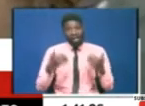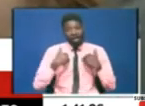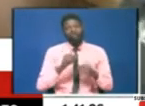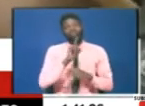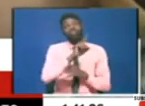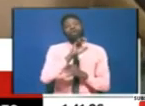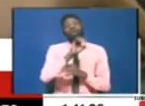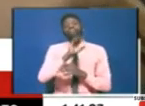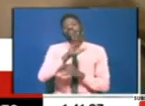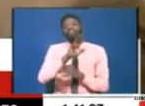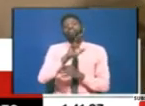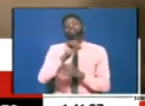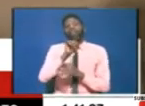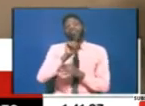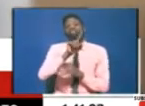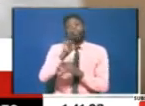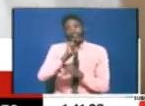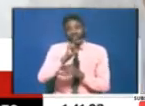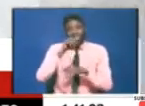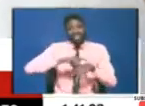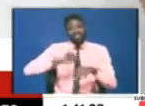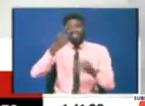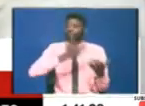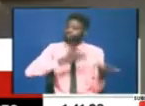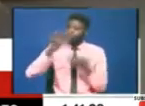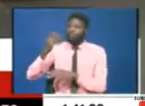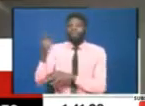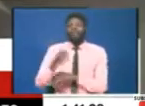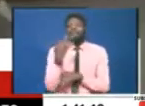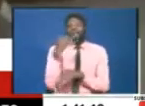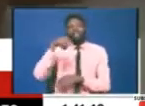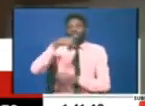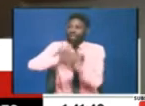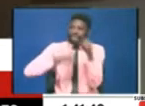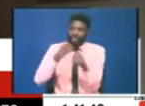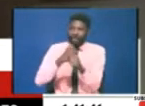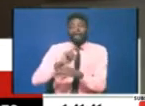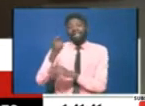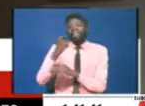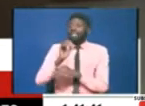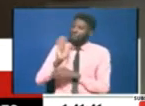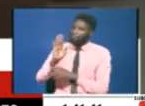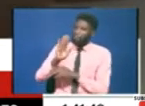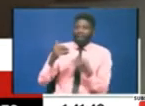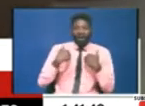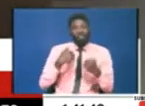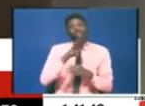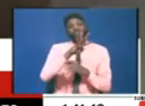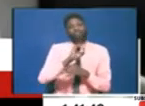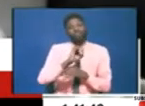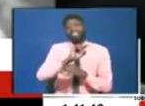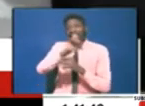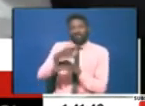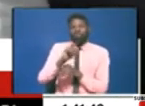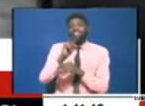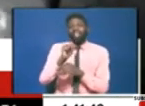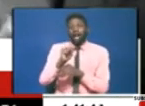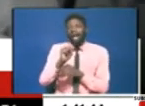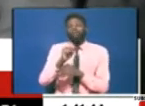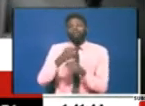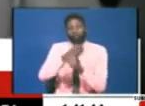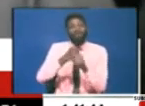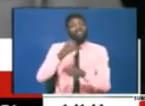shillings after dispatching the first batch in March this year. Kenya produces 40,000 metric tons of coffee annually, which